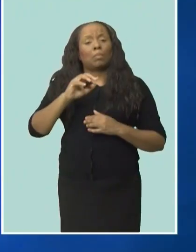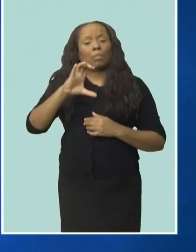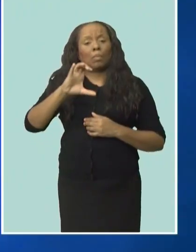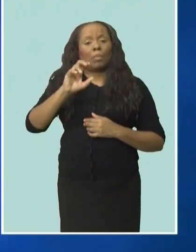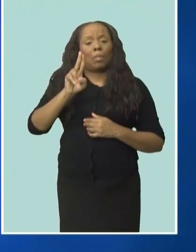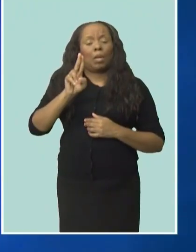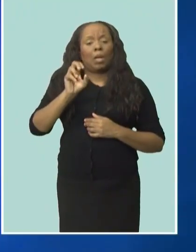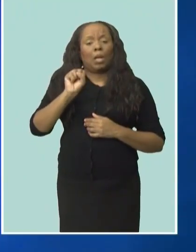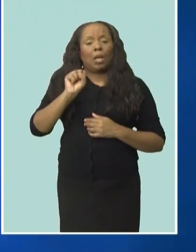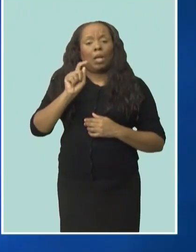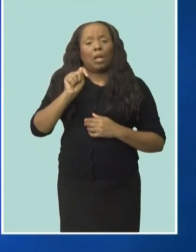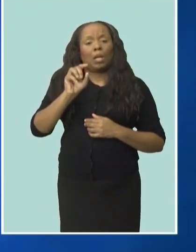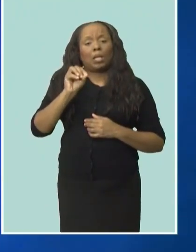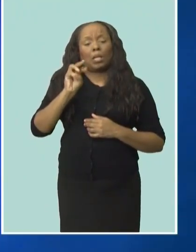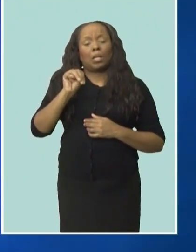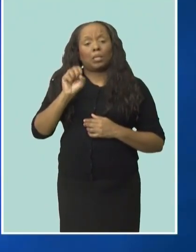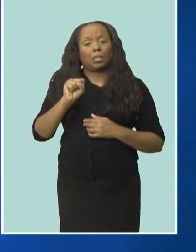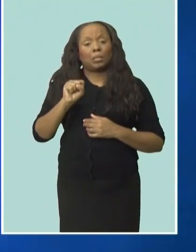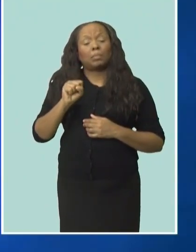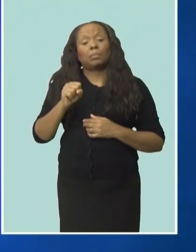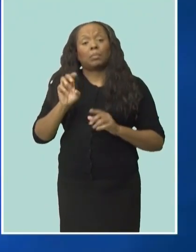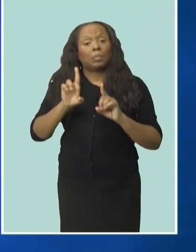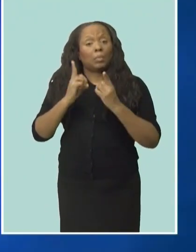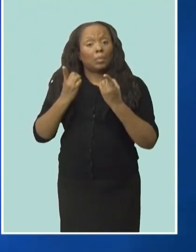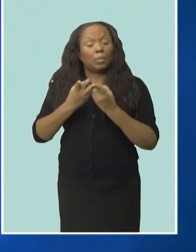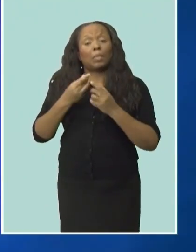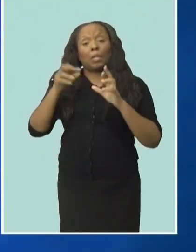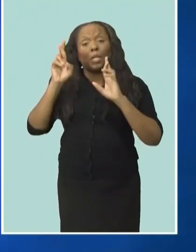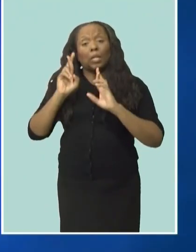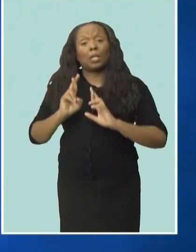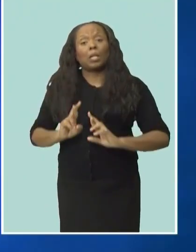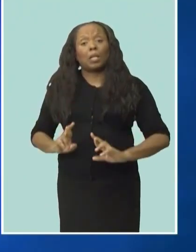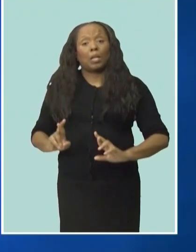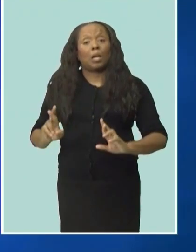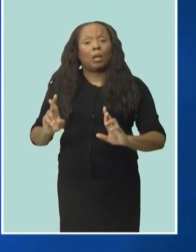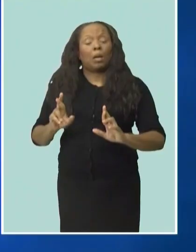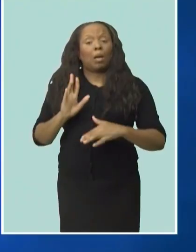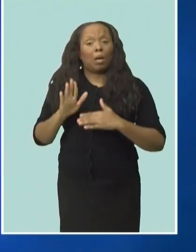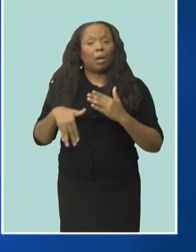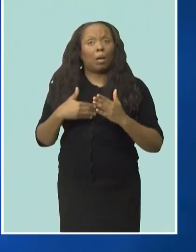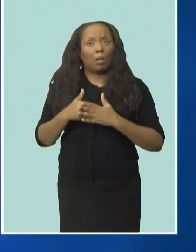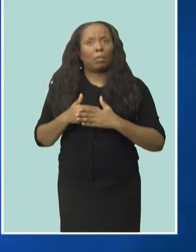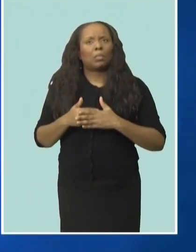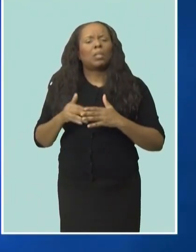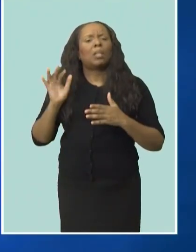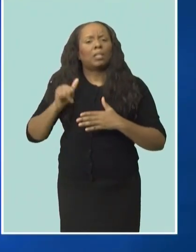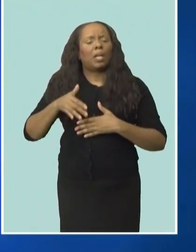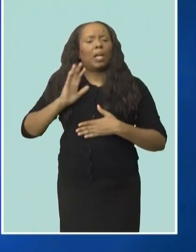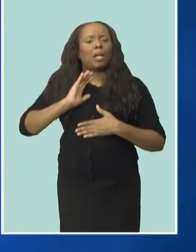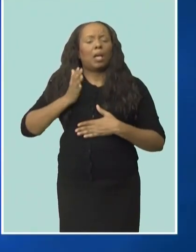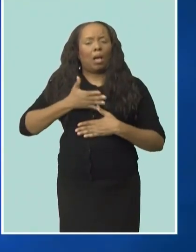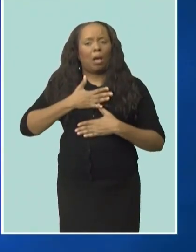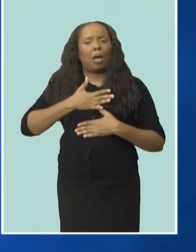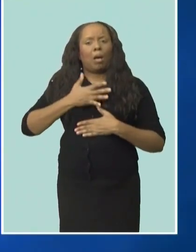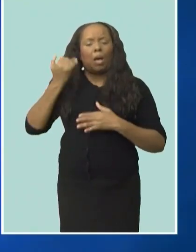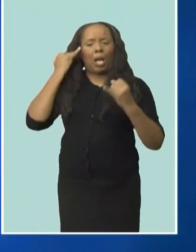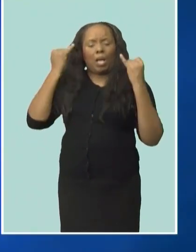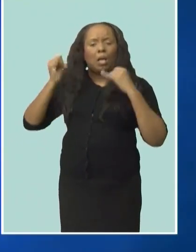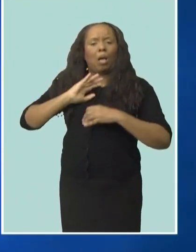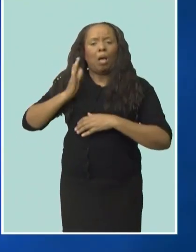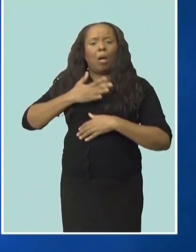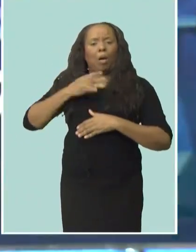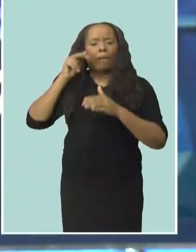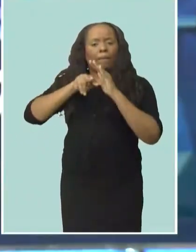Defence Force. That is that is to encapsulate the vision of this party in relation to